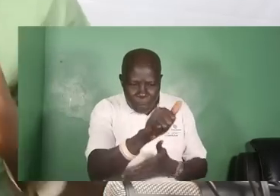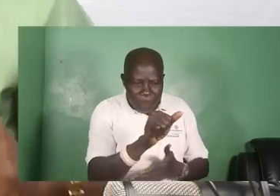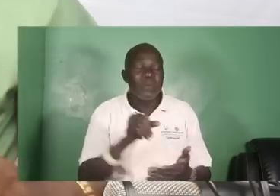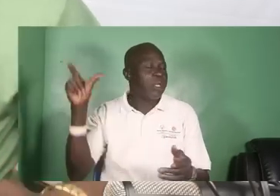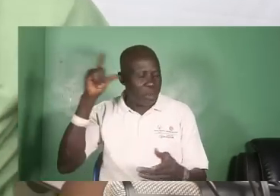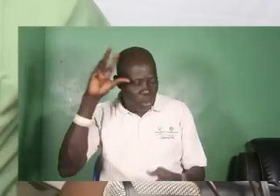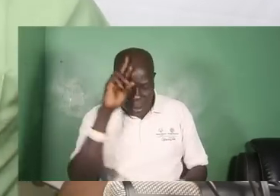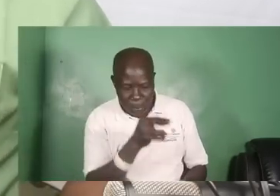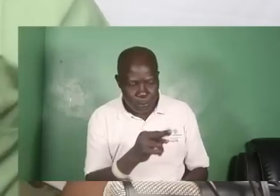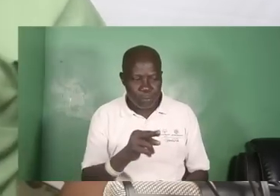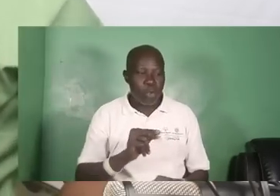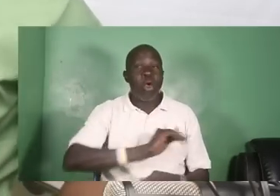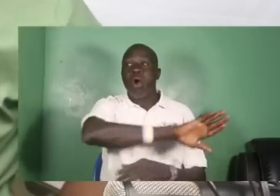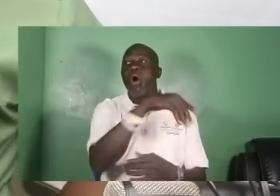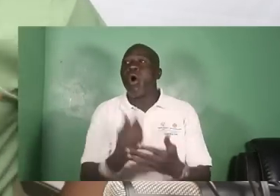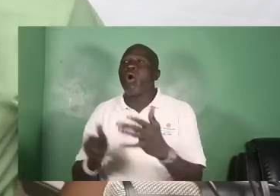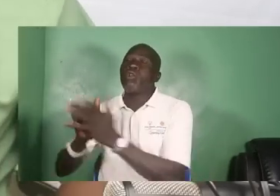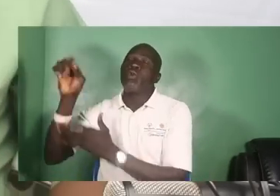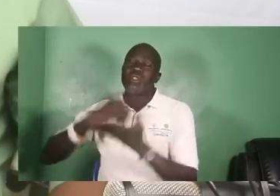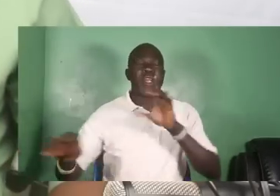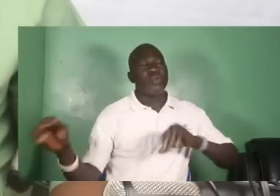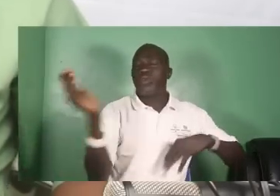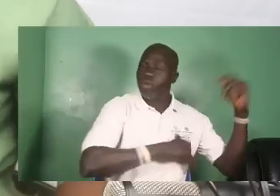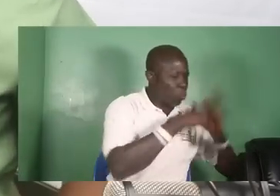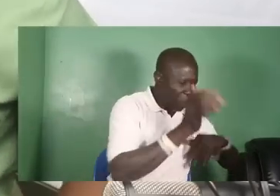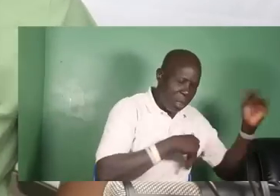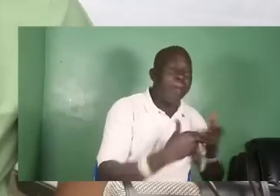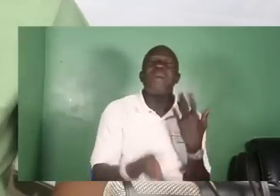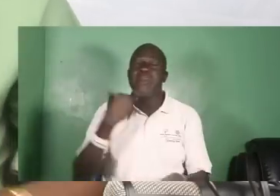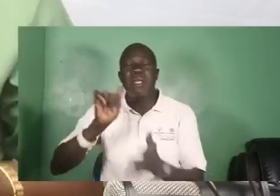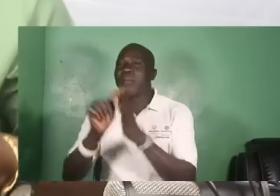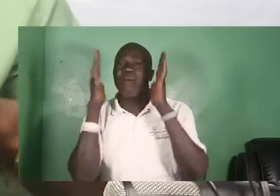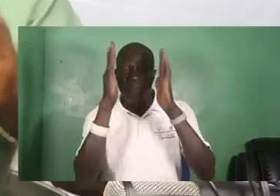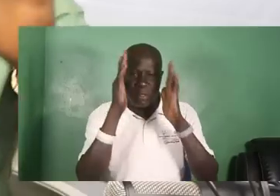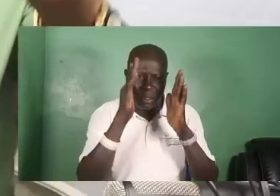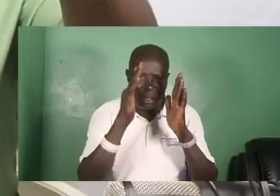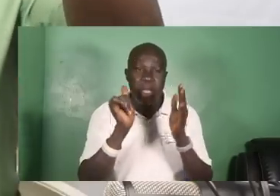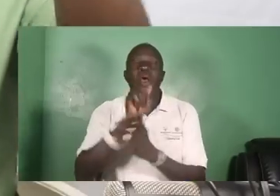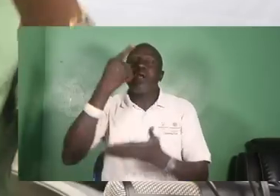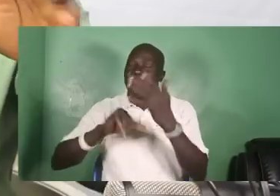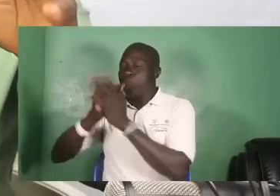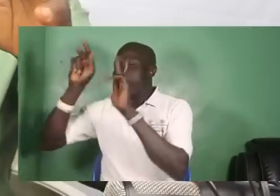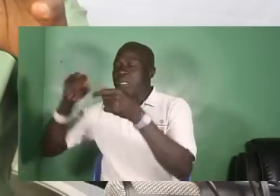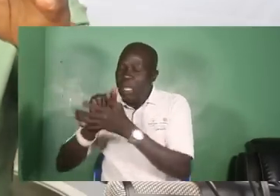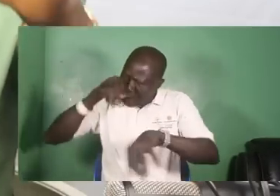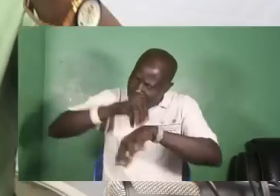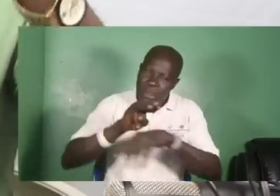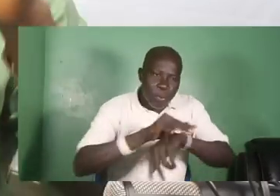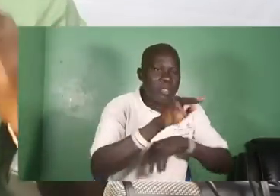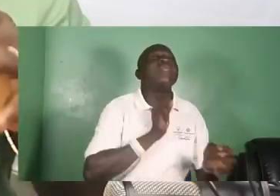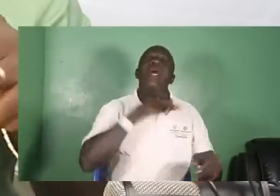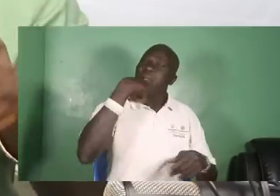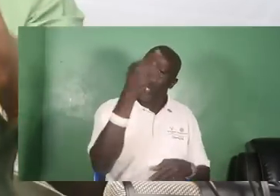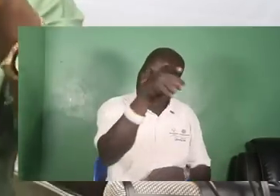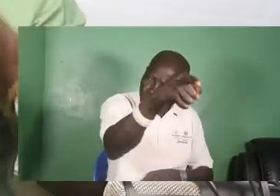Gbọ́ mi sà. Listen, sir. Gbogbo tó wù kó jẹ́. No matter what may be. Tó ń dojúkọ lọ́wọ́. That you are confronting. Ẹni tó rán mi níṣẹ́. The Lord has sent. Ó ní kí n sọ